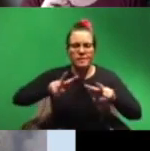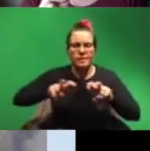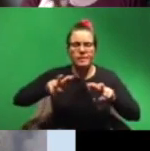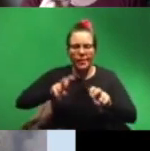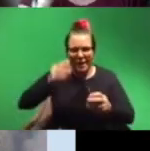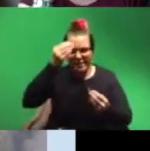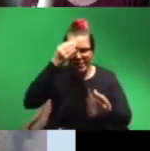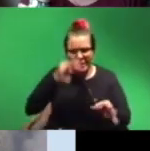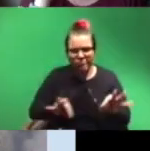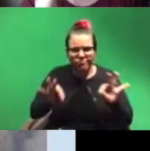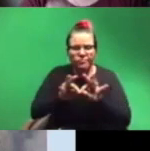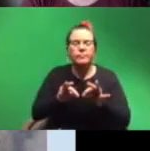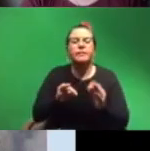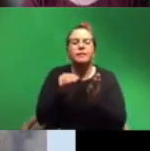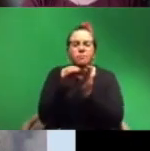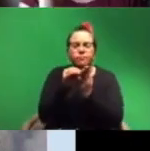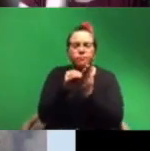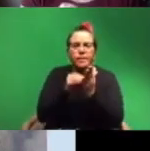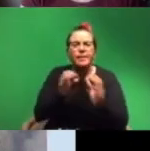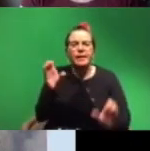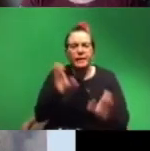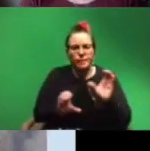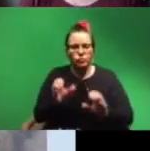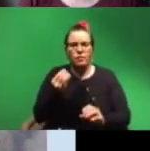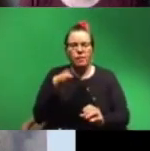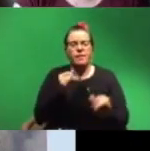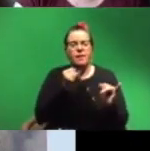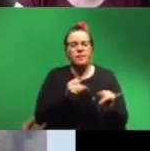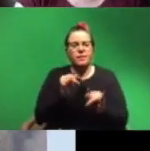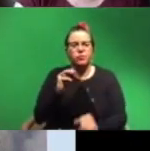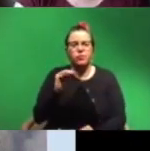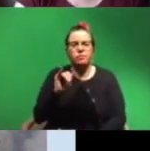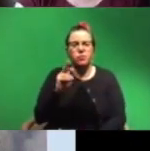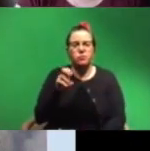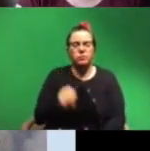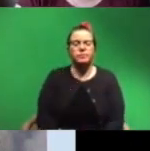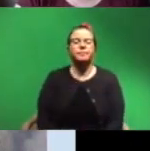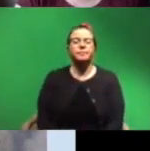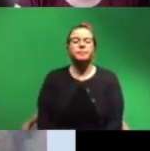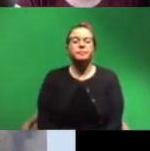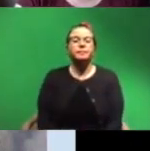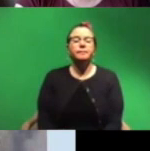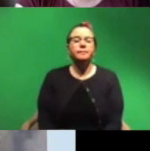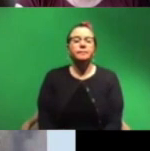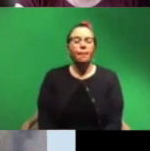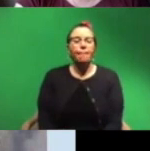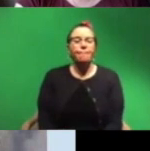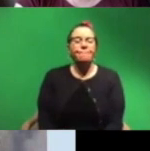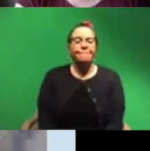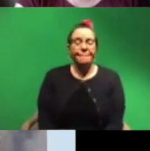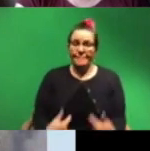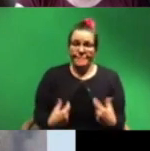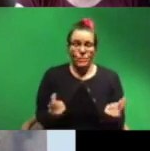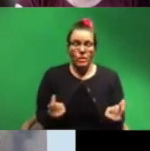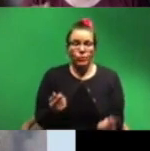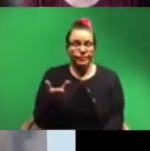is recorded. It's recorded in the chemistry of the individual minerals. And so that's what I did. So this is an image of